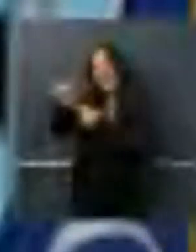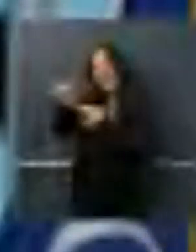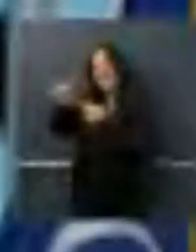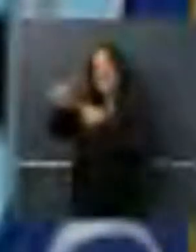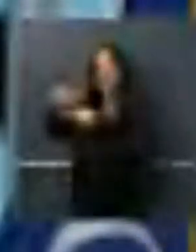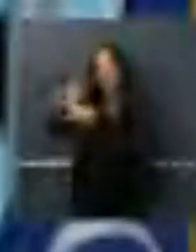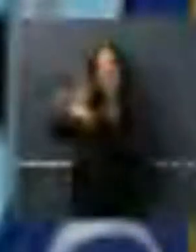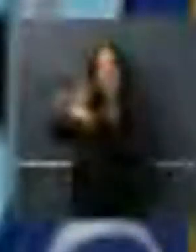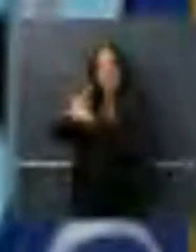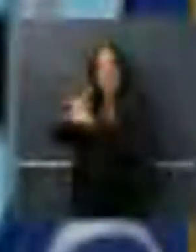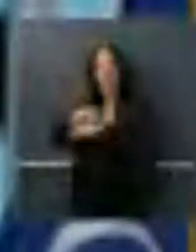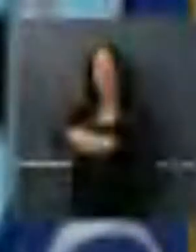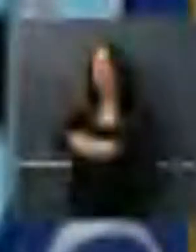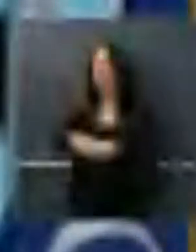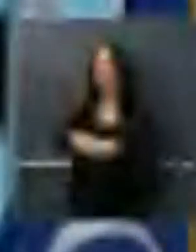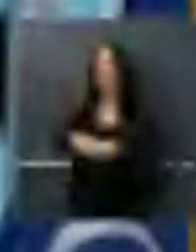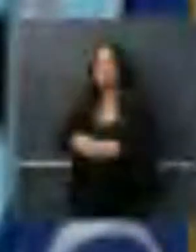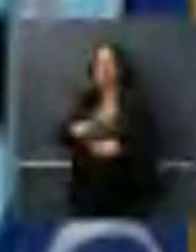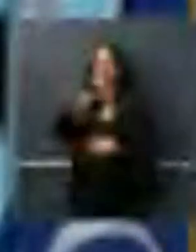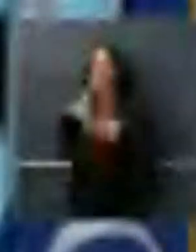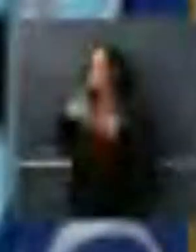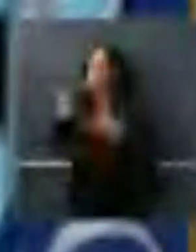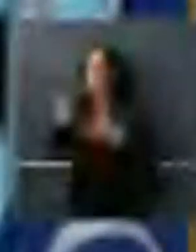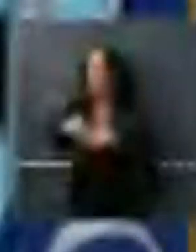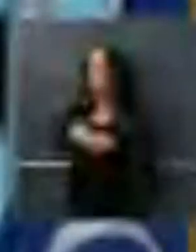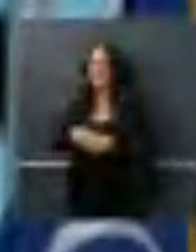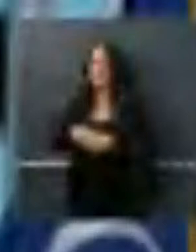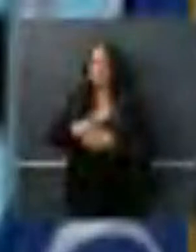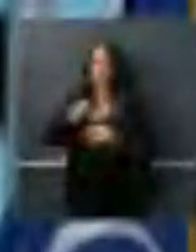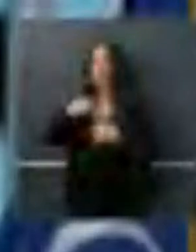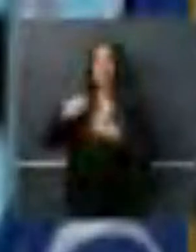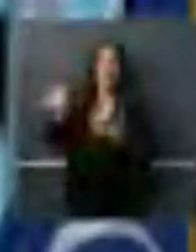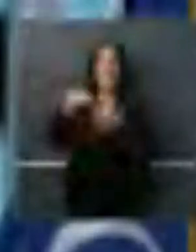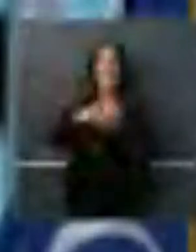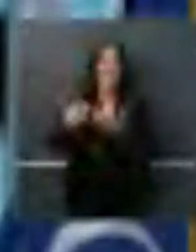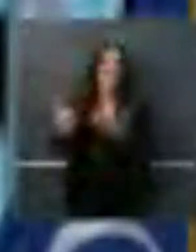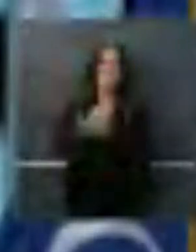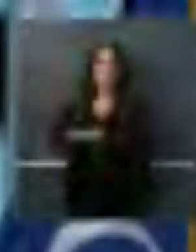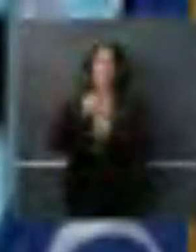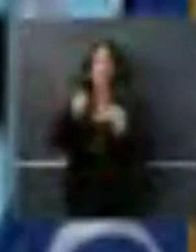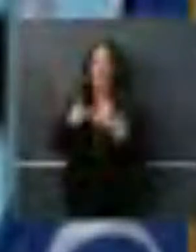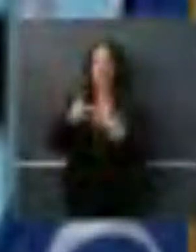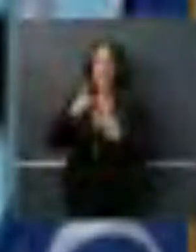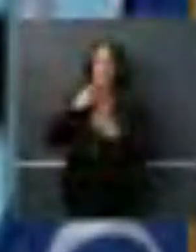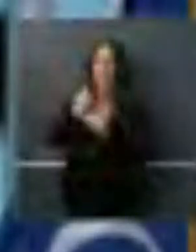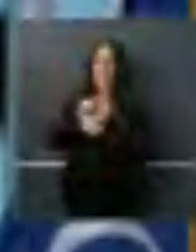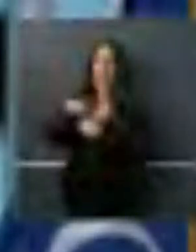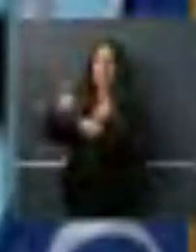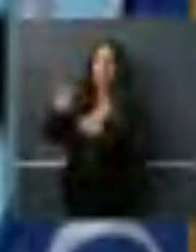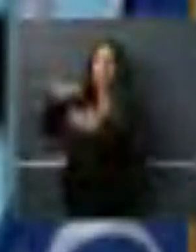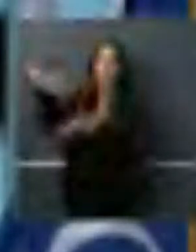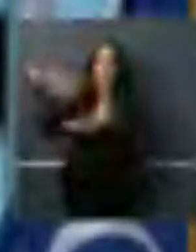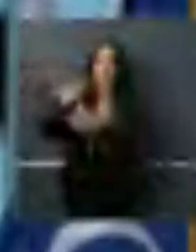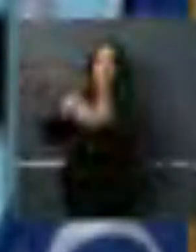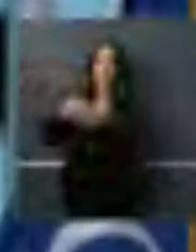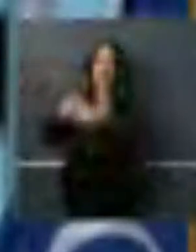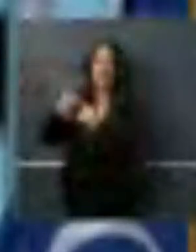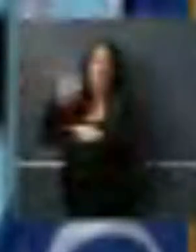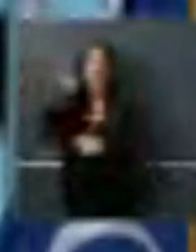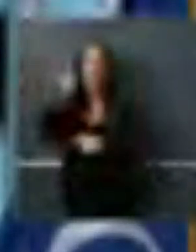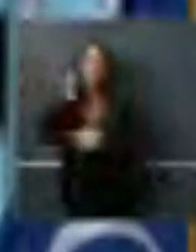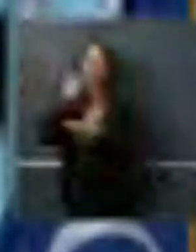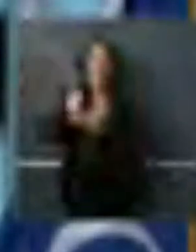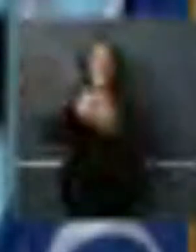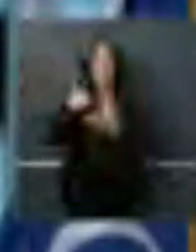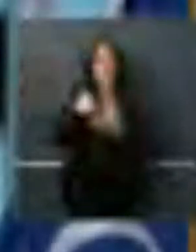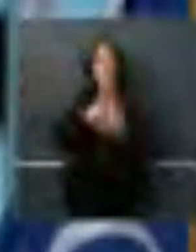to draw down even more money into the state of California. Those loans are lives as well, dreams as